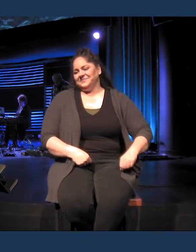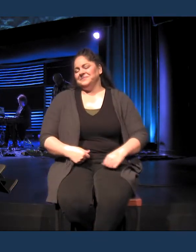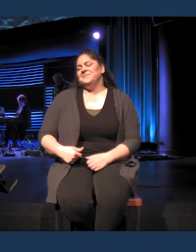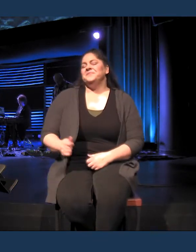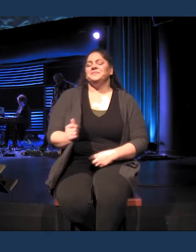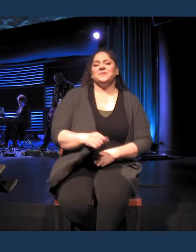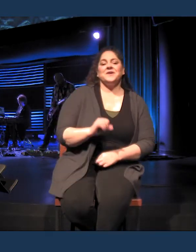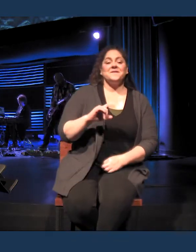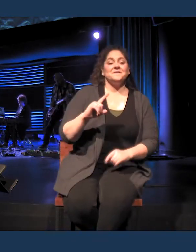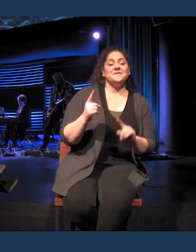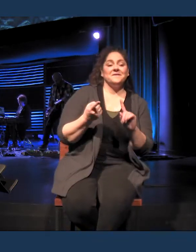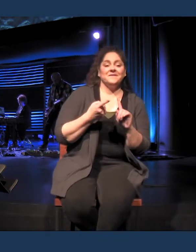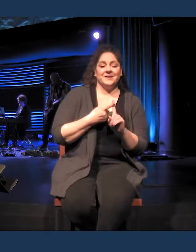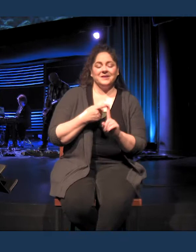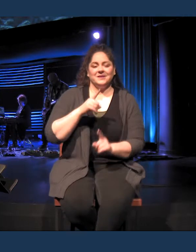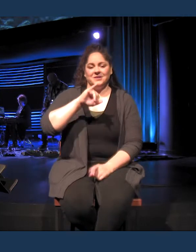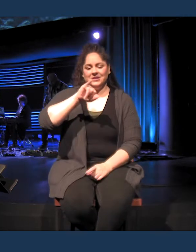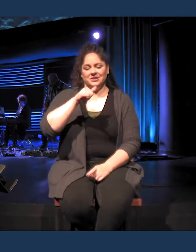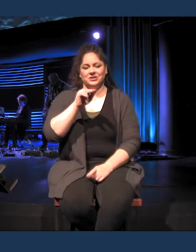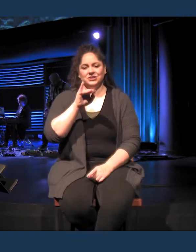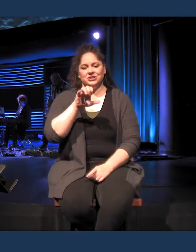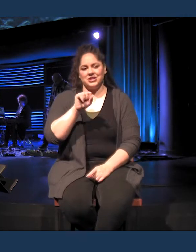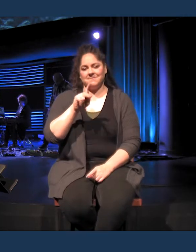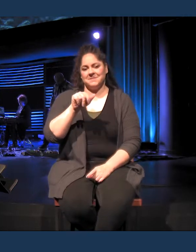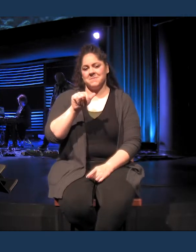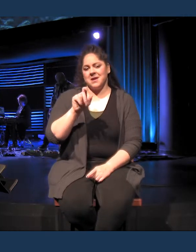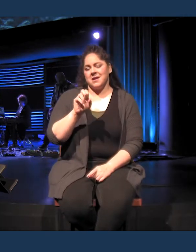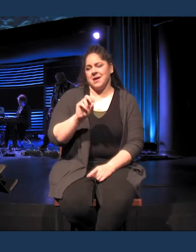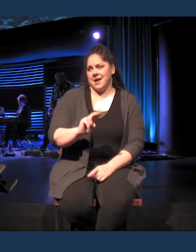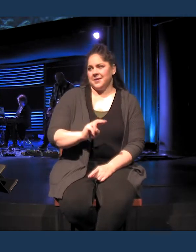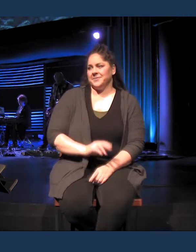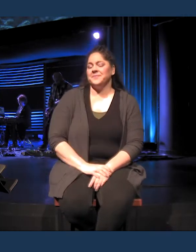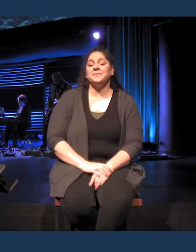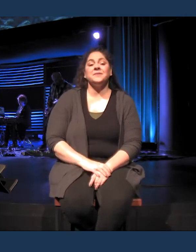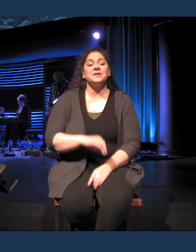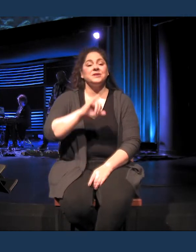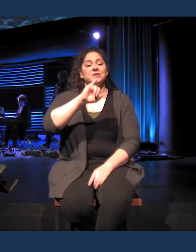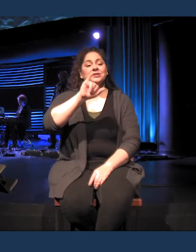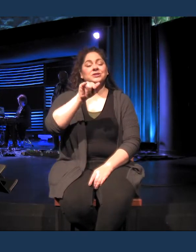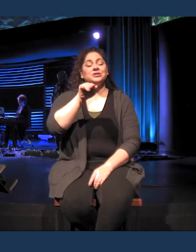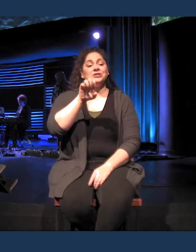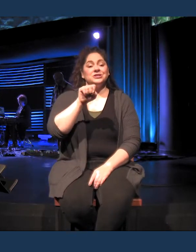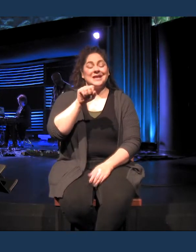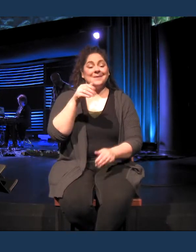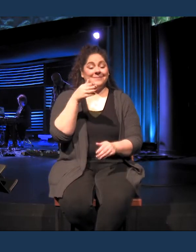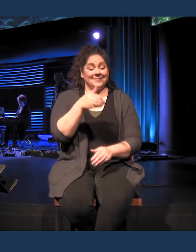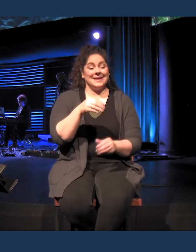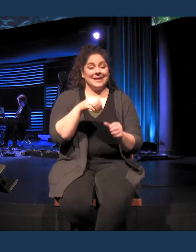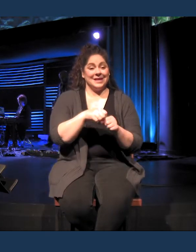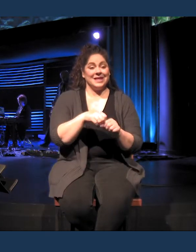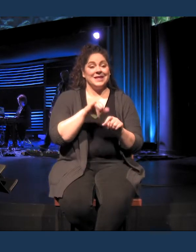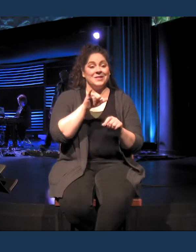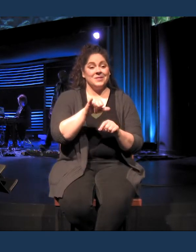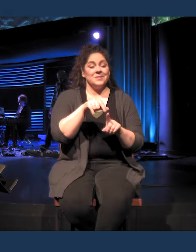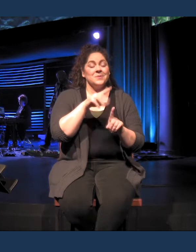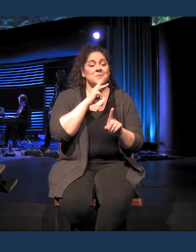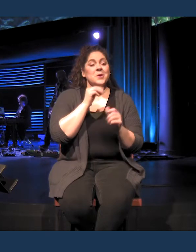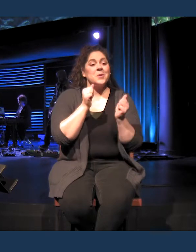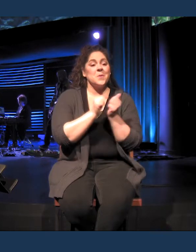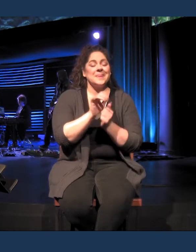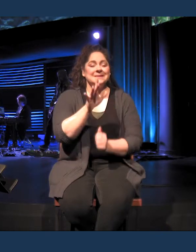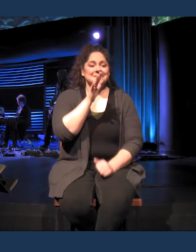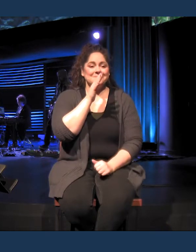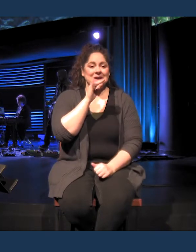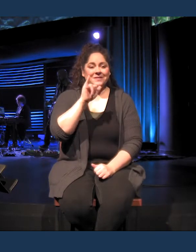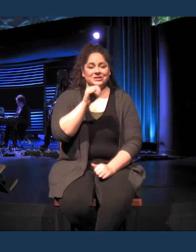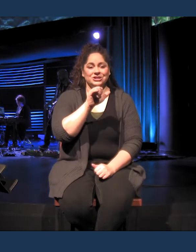So first up this morning, we have James Pagan. James is joined in the tank with his mother, Jessica. James